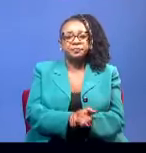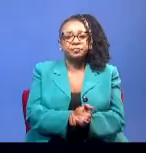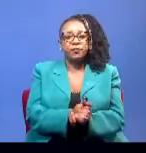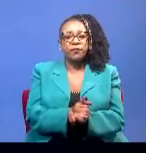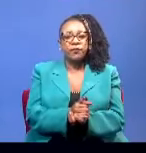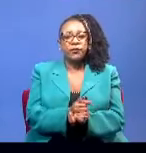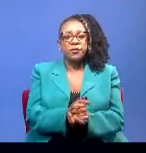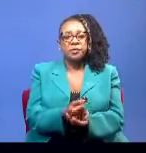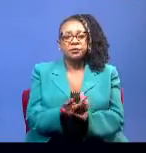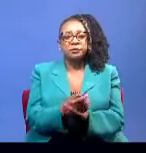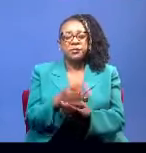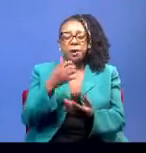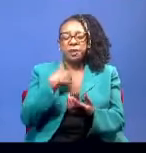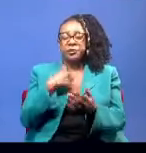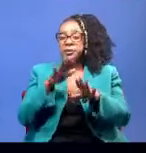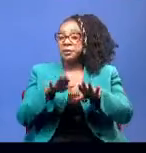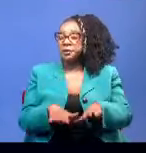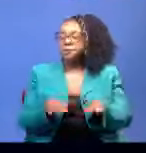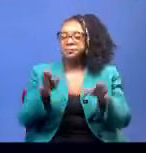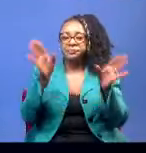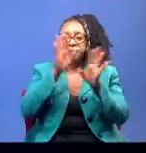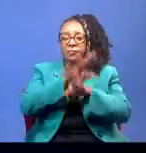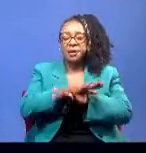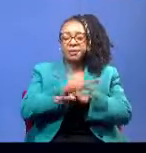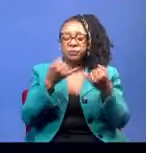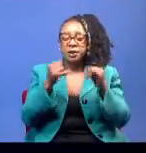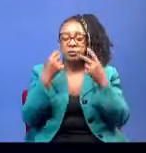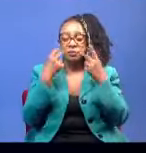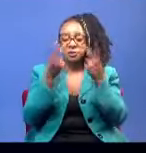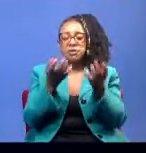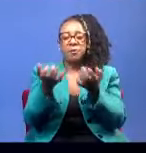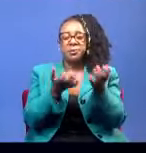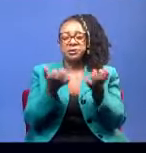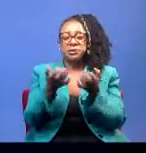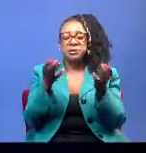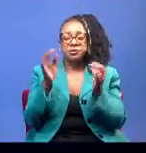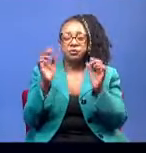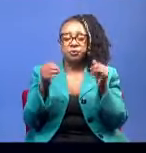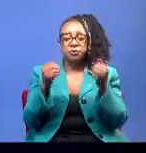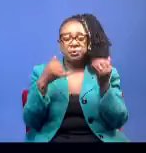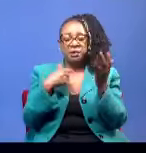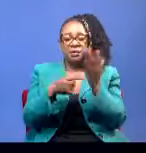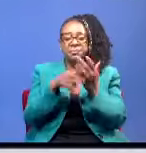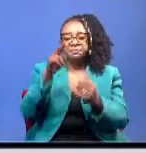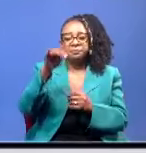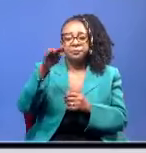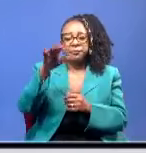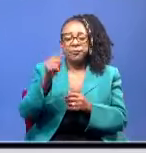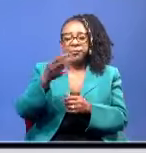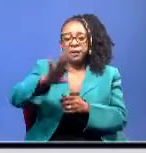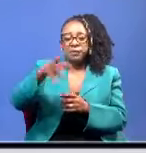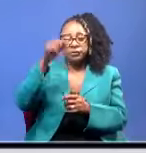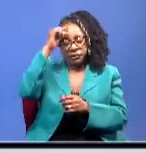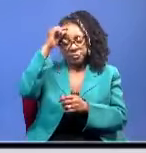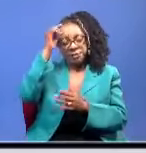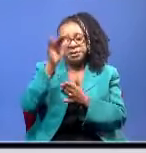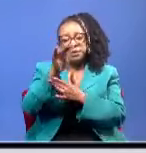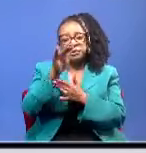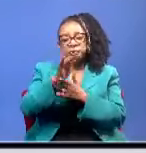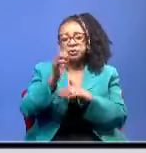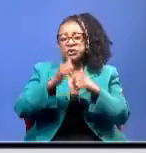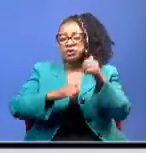Hope you're having a calm night. It's time to take a look at the business news, and my name is Nina Shaban. County governments have been called upon to restructure